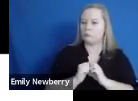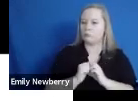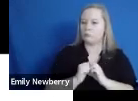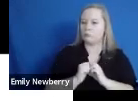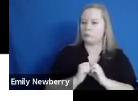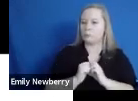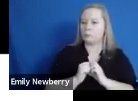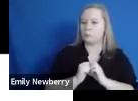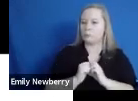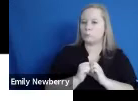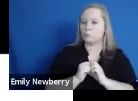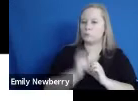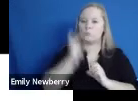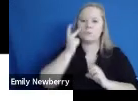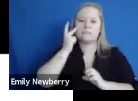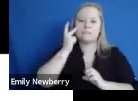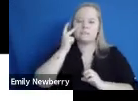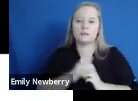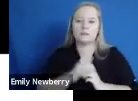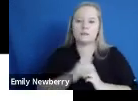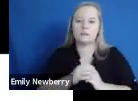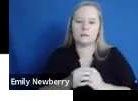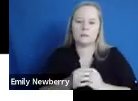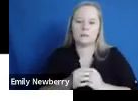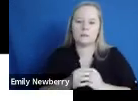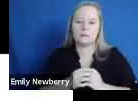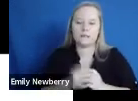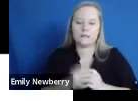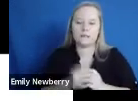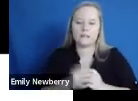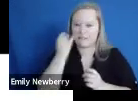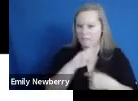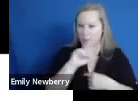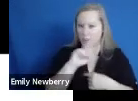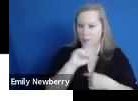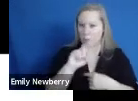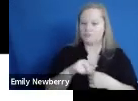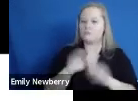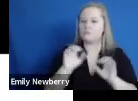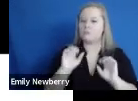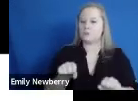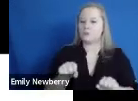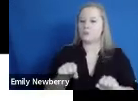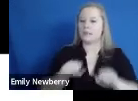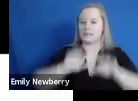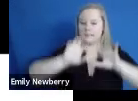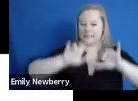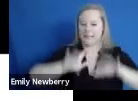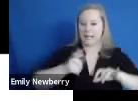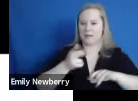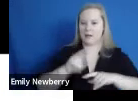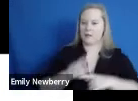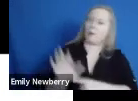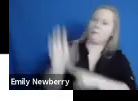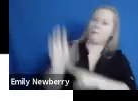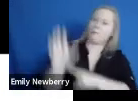Let's see if anybody would like to ask a question. Please use the hand raise function, and